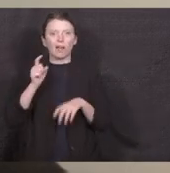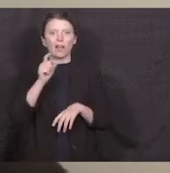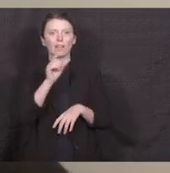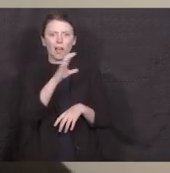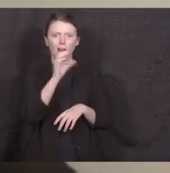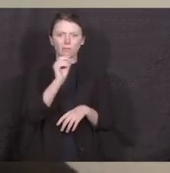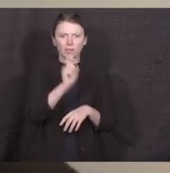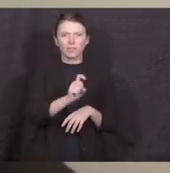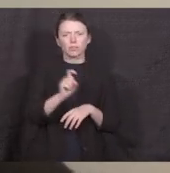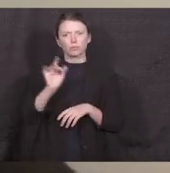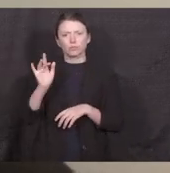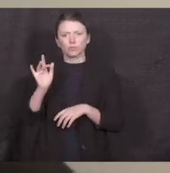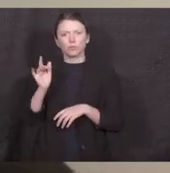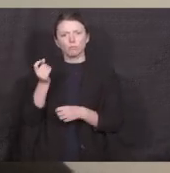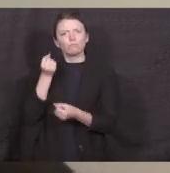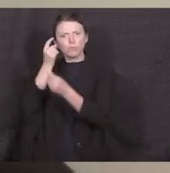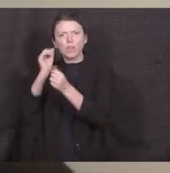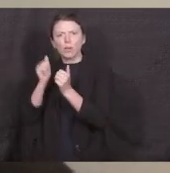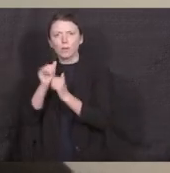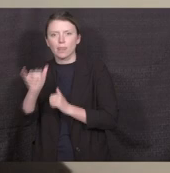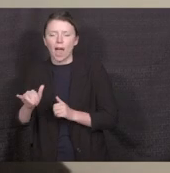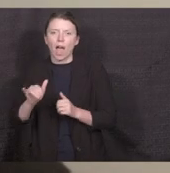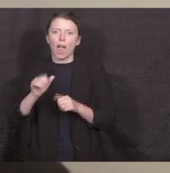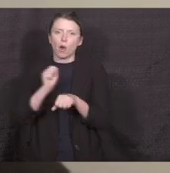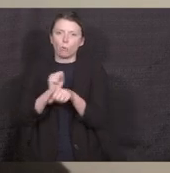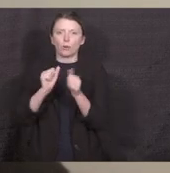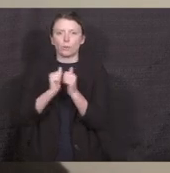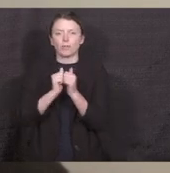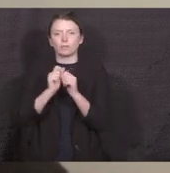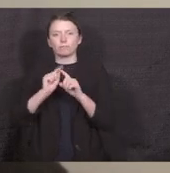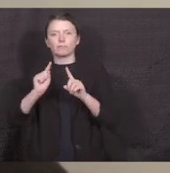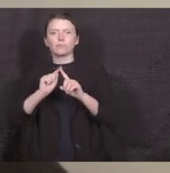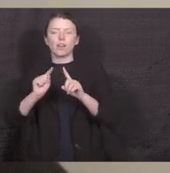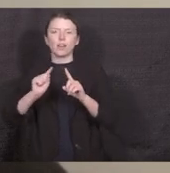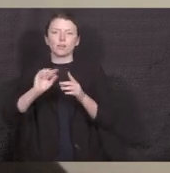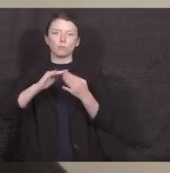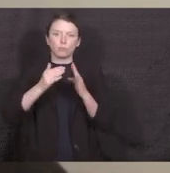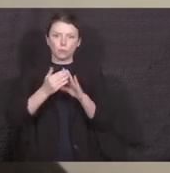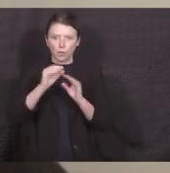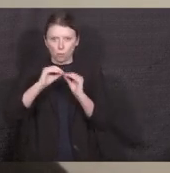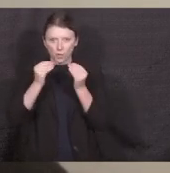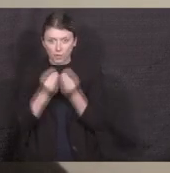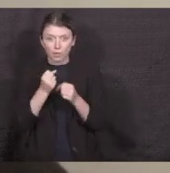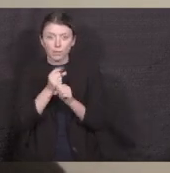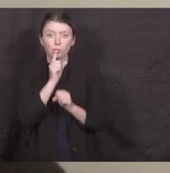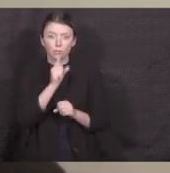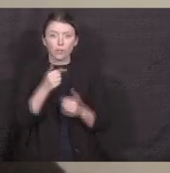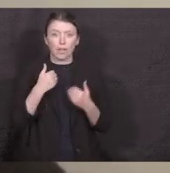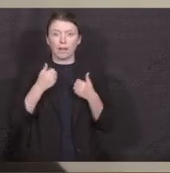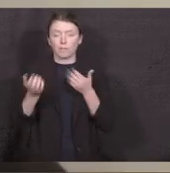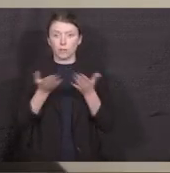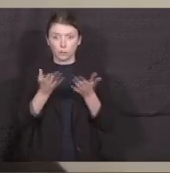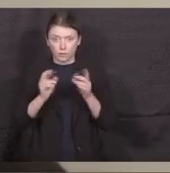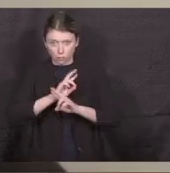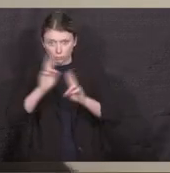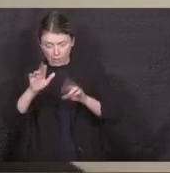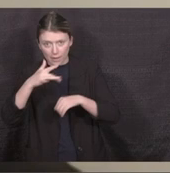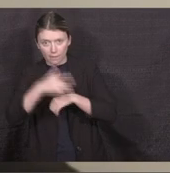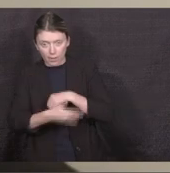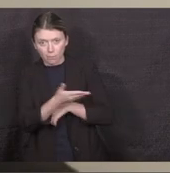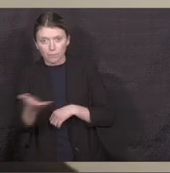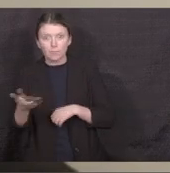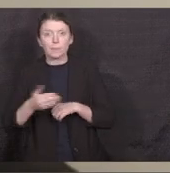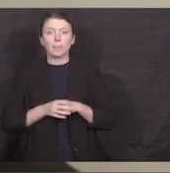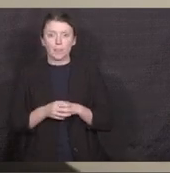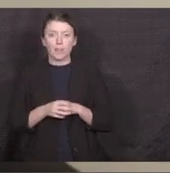needs to sympathize with that and really work with community organizations to make sure that they have those wraparound services available, because